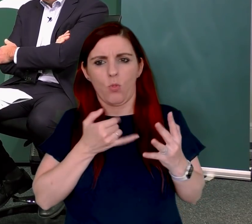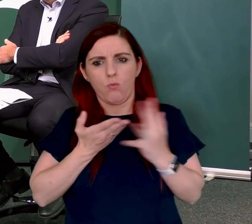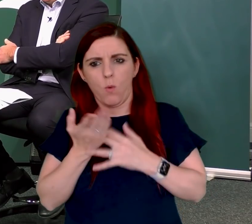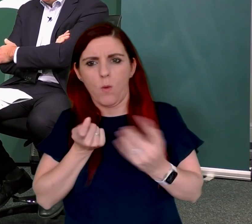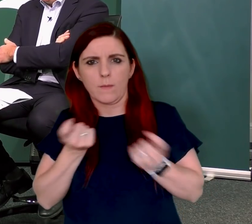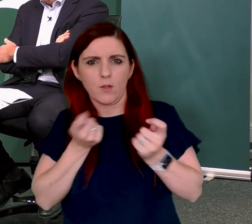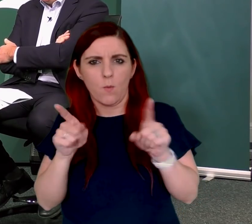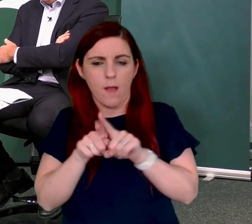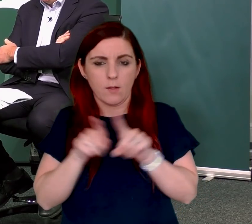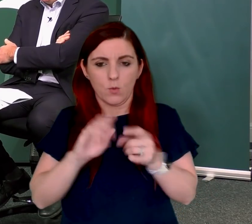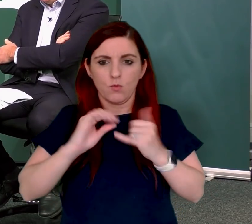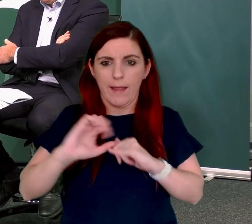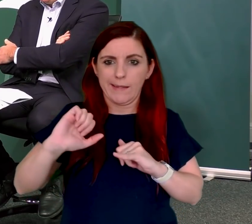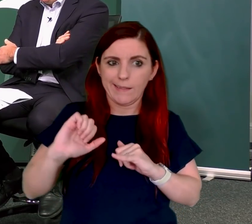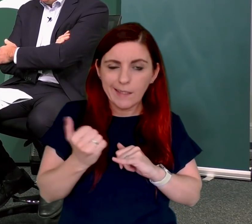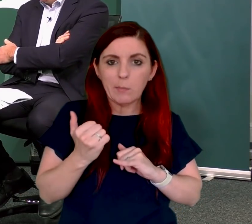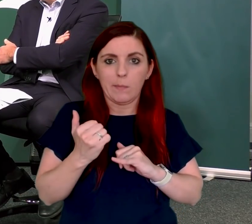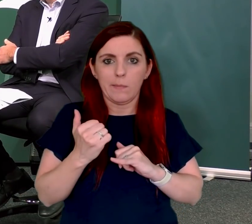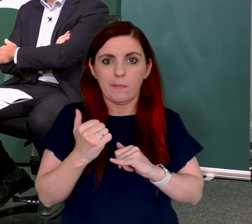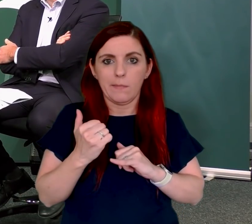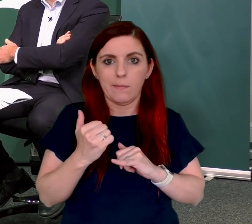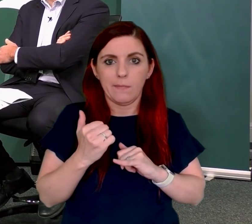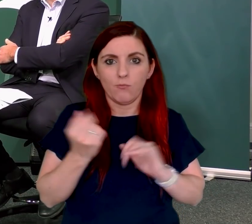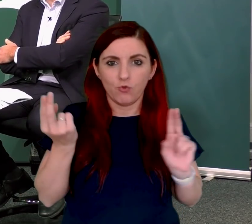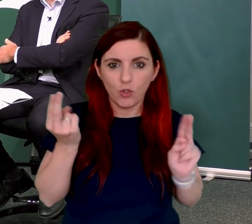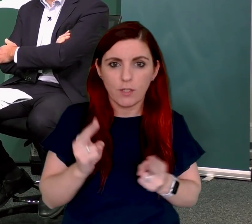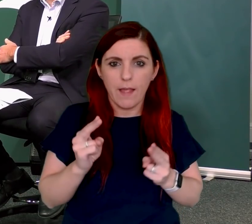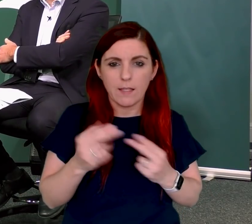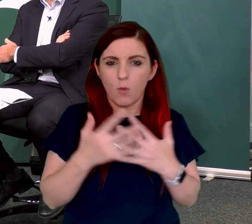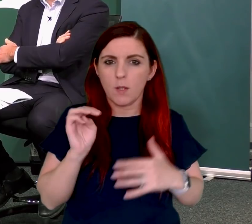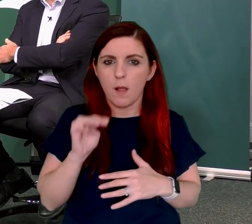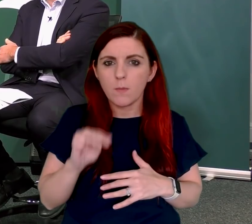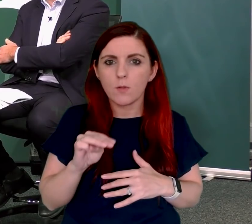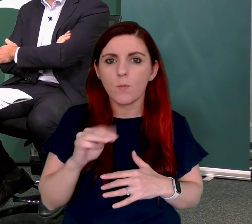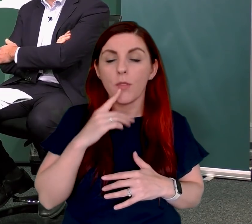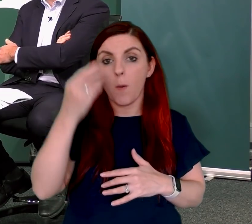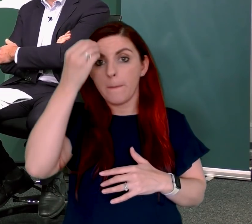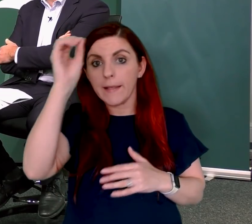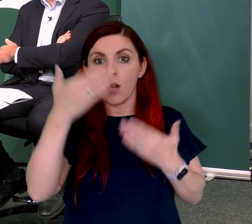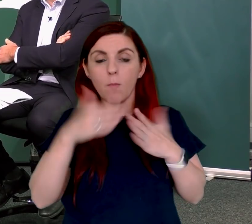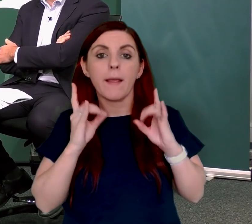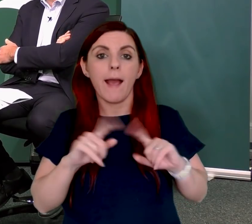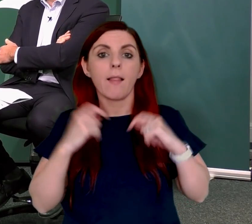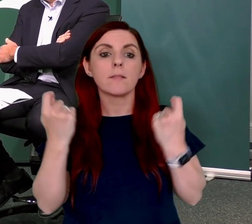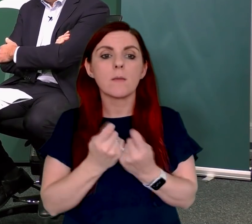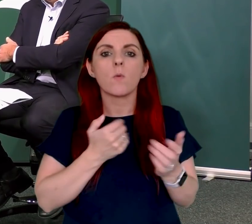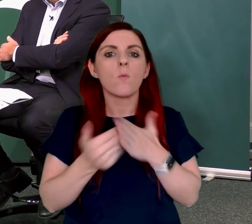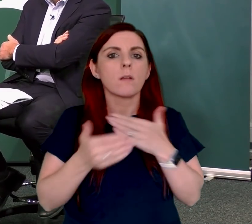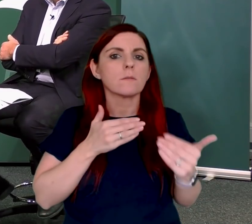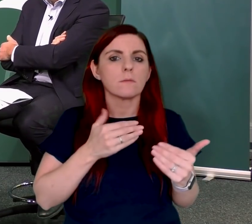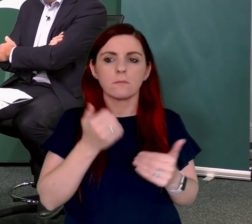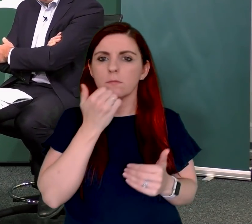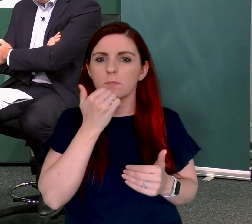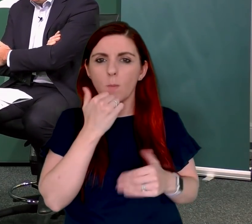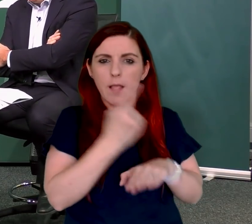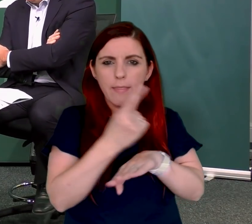done to try and keep risk as low as possible. And the opinion of our public health teams is that the rise in cases we've seen